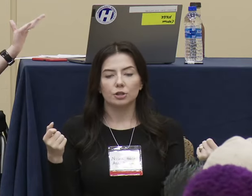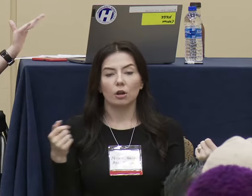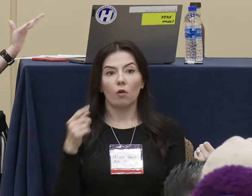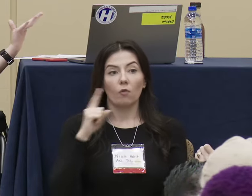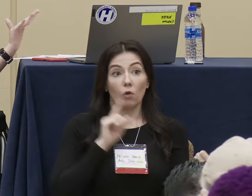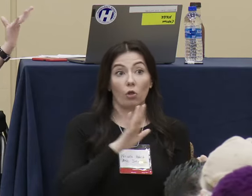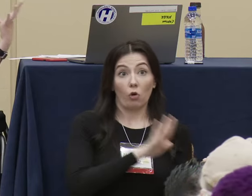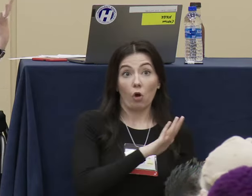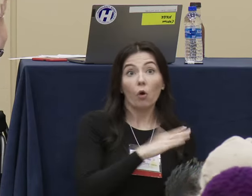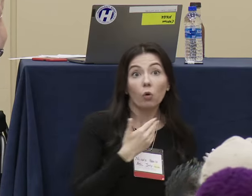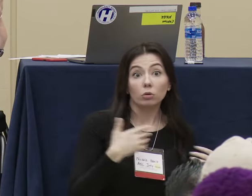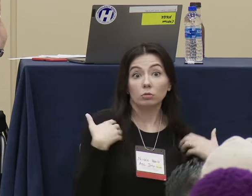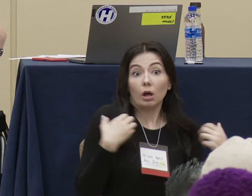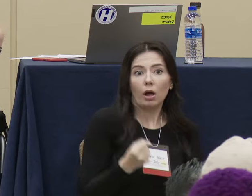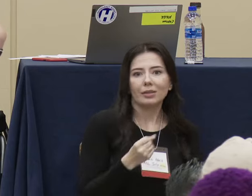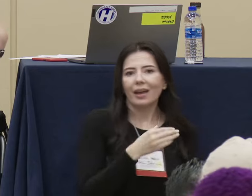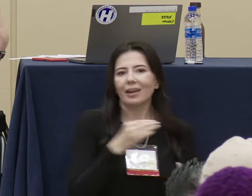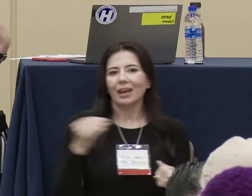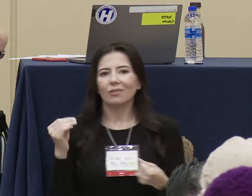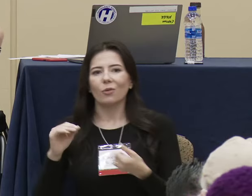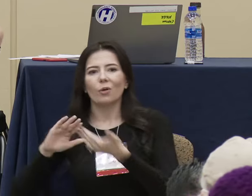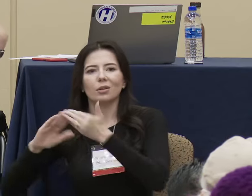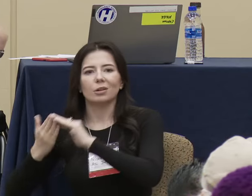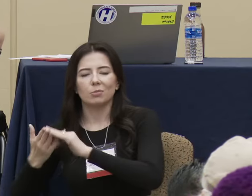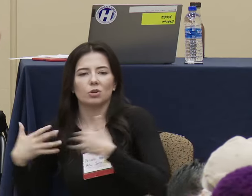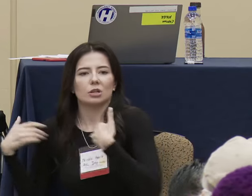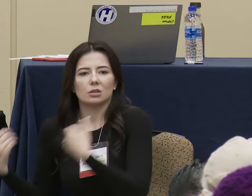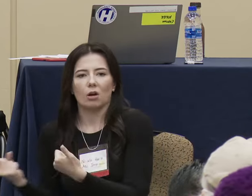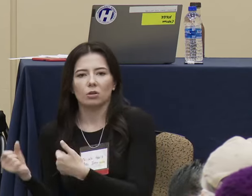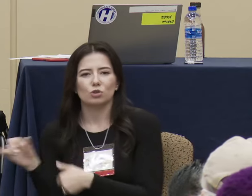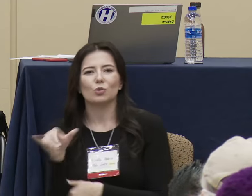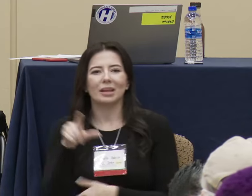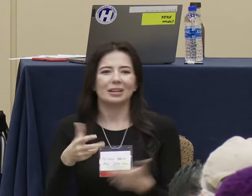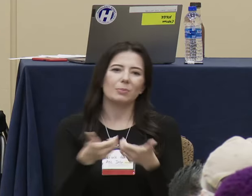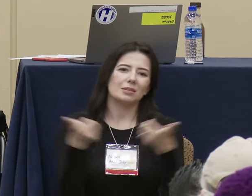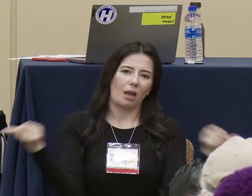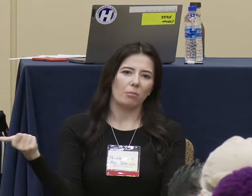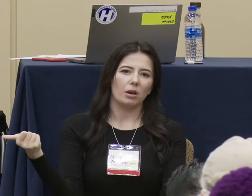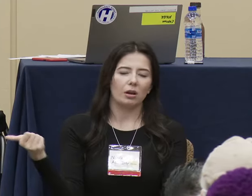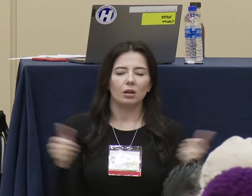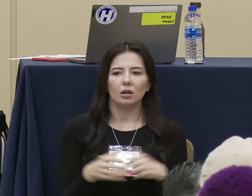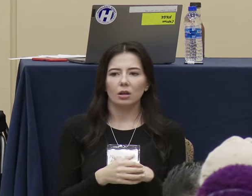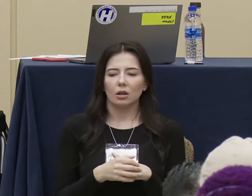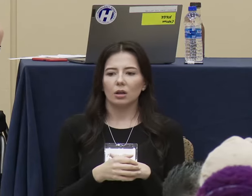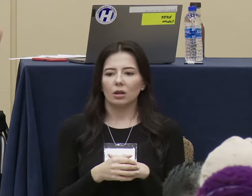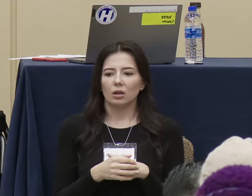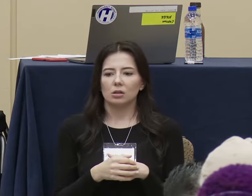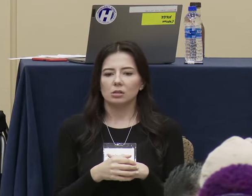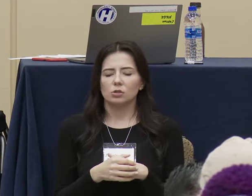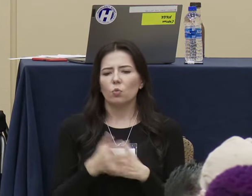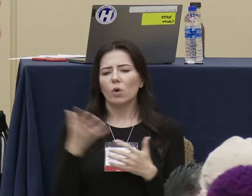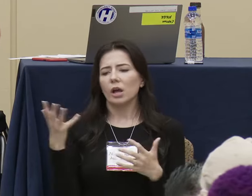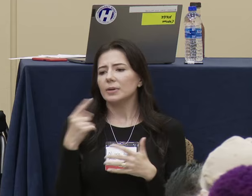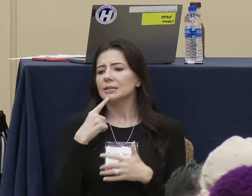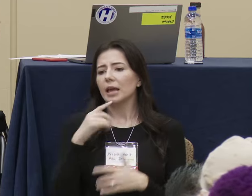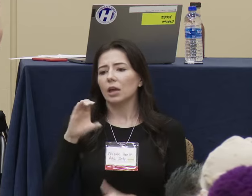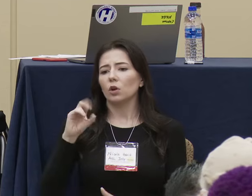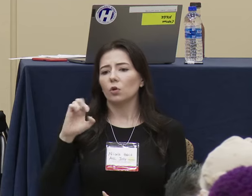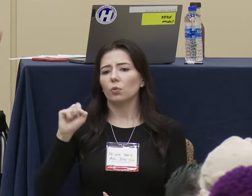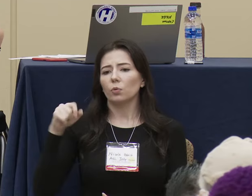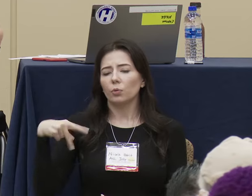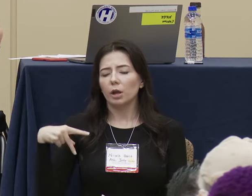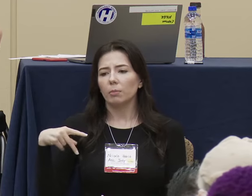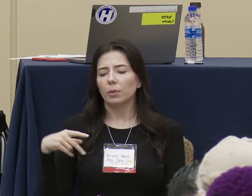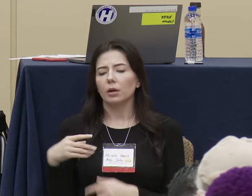public's good. But through the lens of abolition, or what I was telling you earlier, what I call a crip or mad of